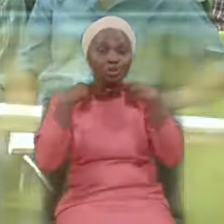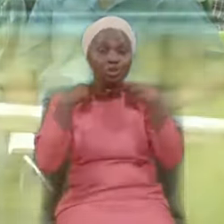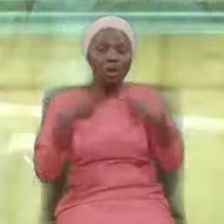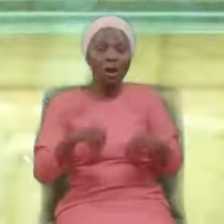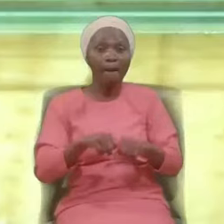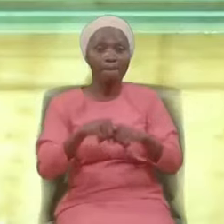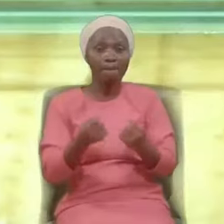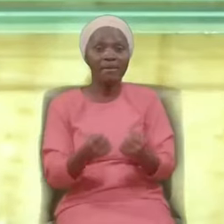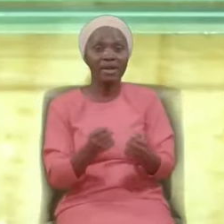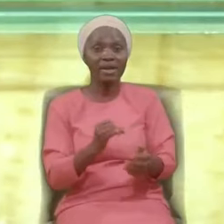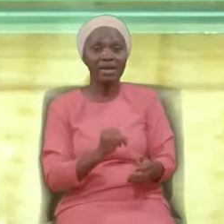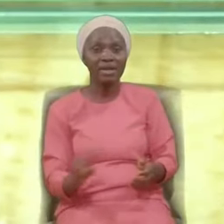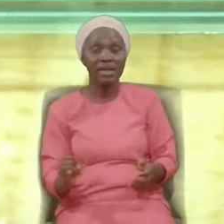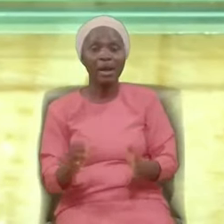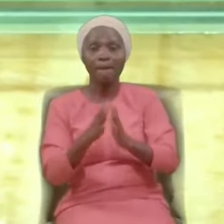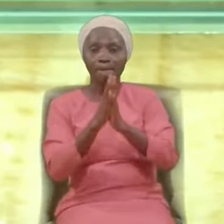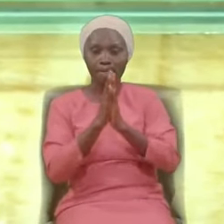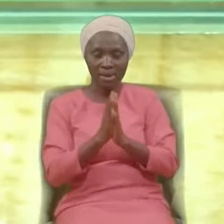Yoke-breaking prayer.